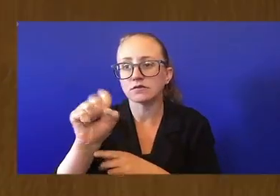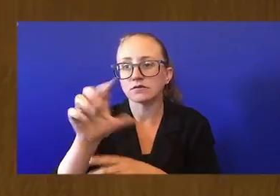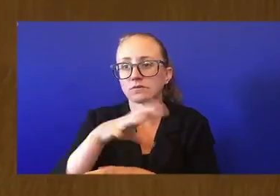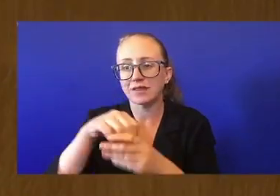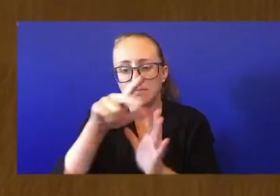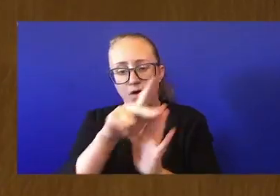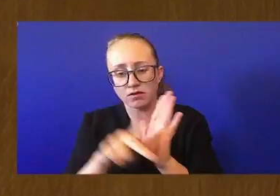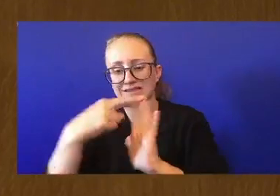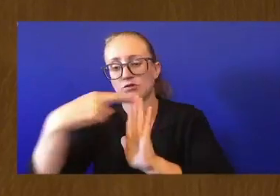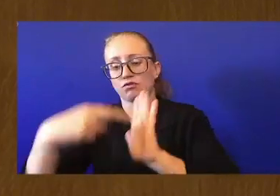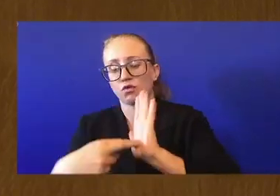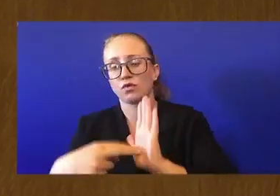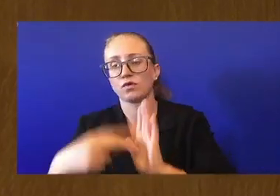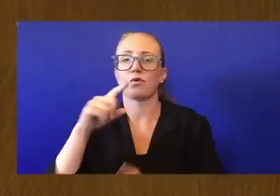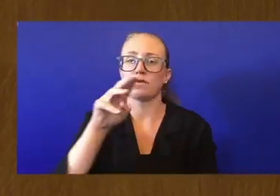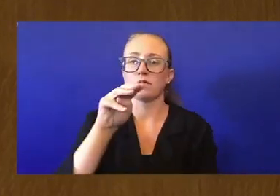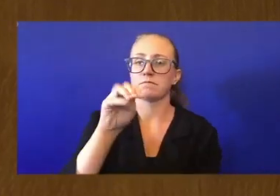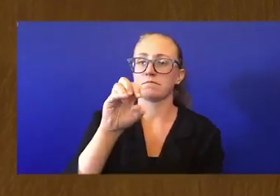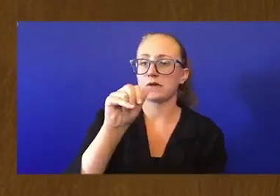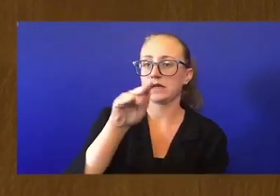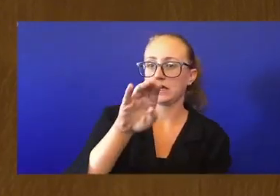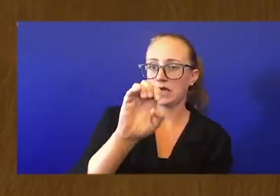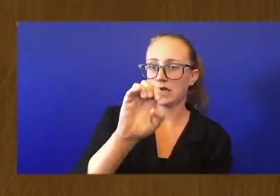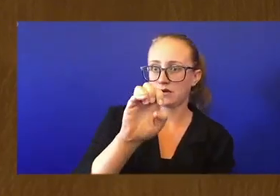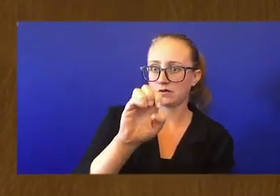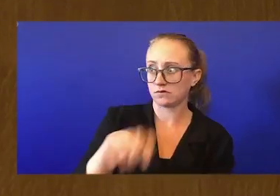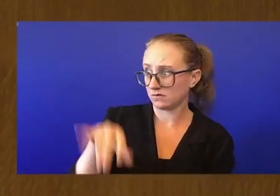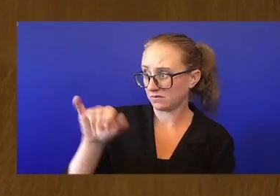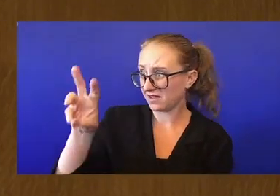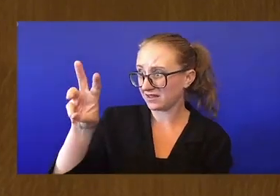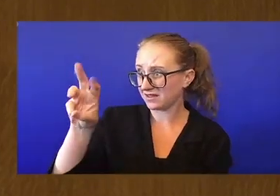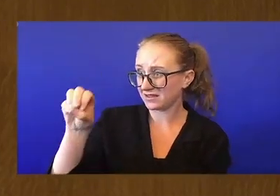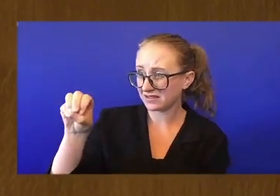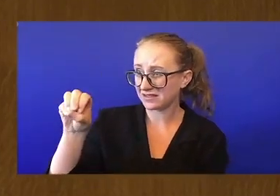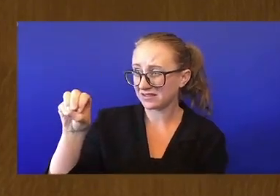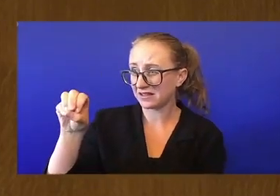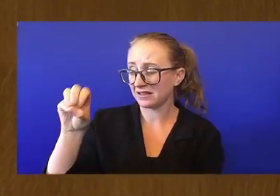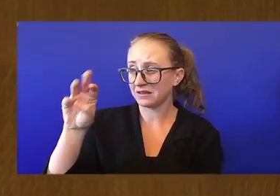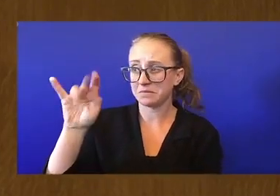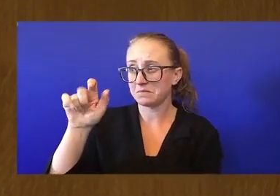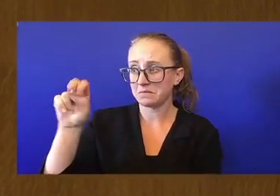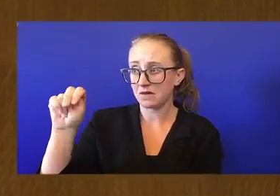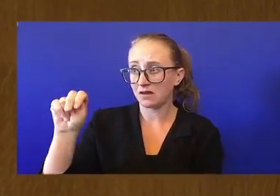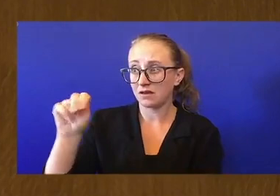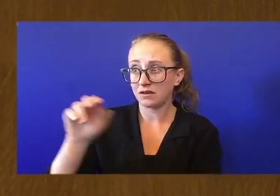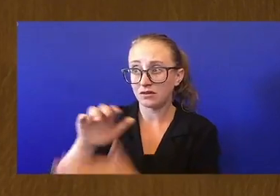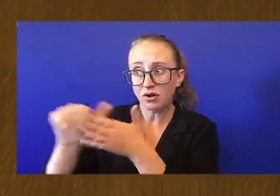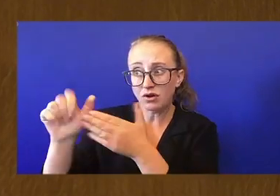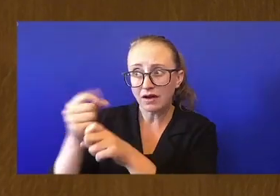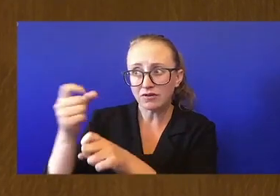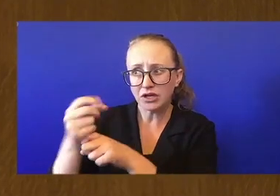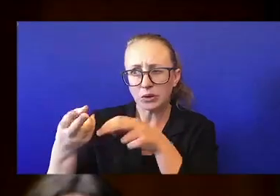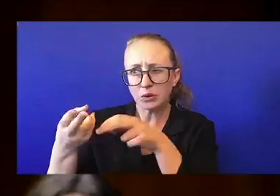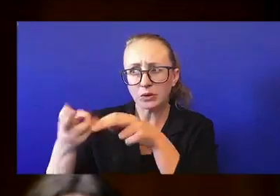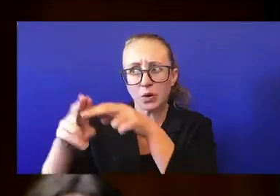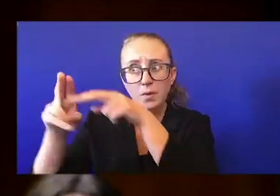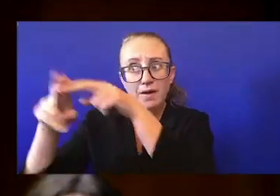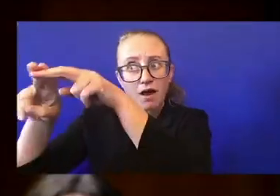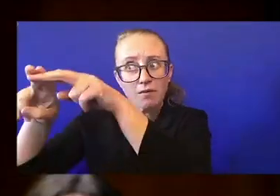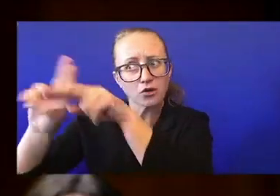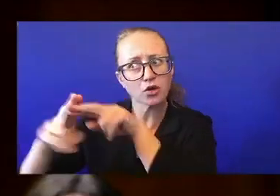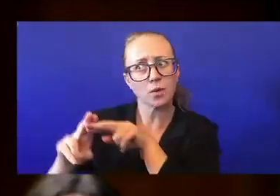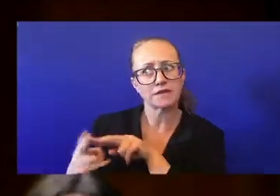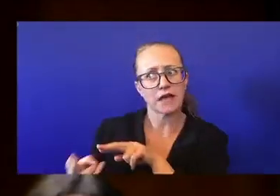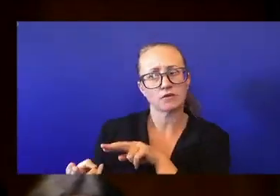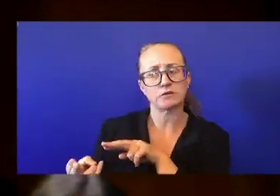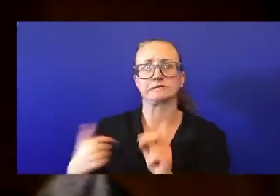$60 billion a year going down, or is it still going up? I believe it's still going up because